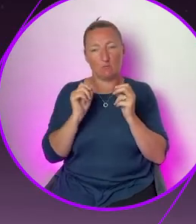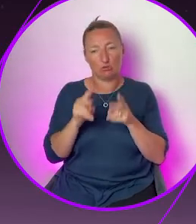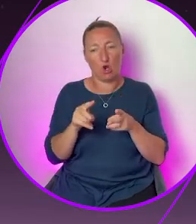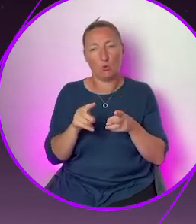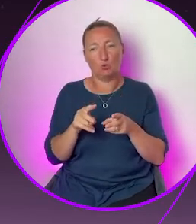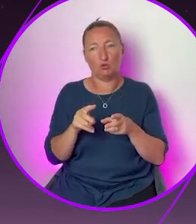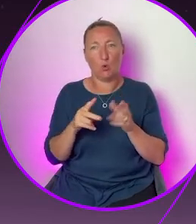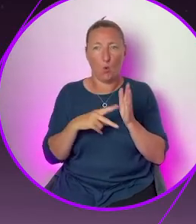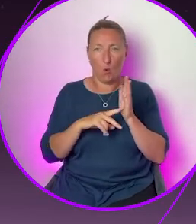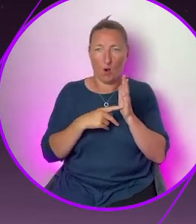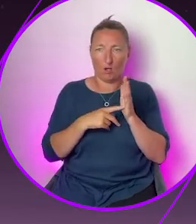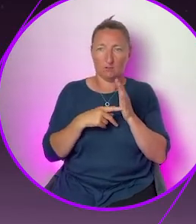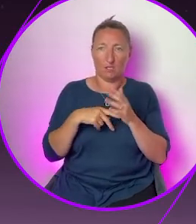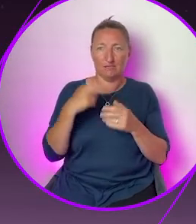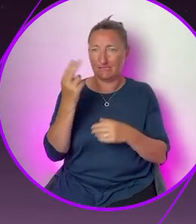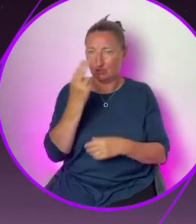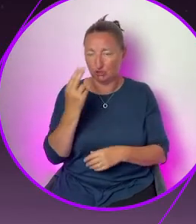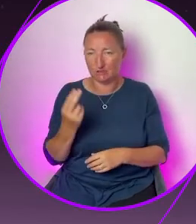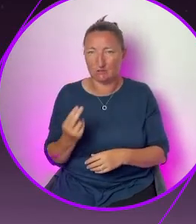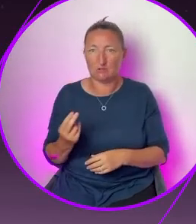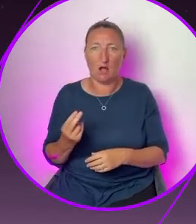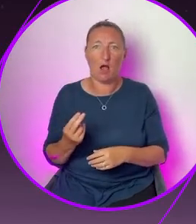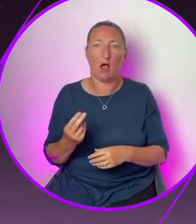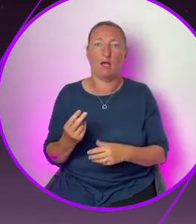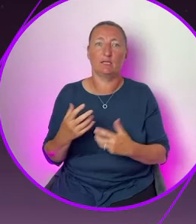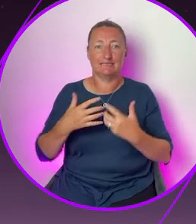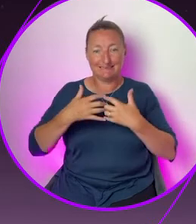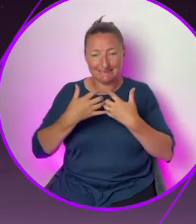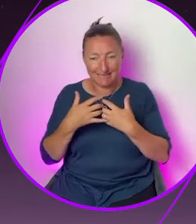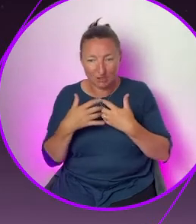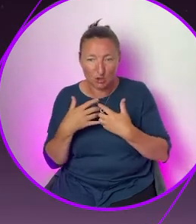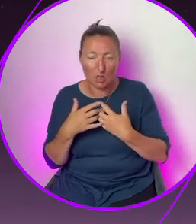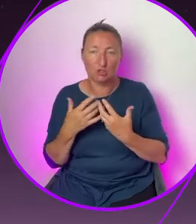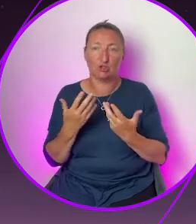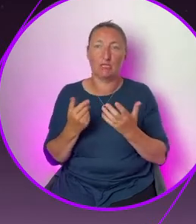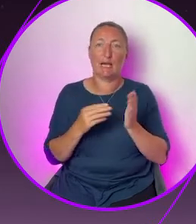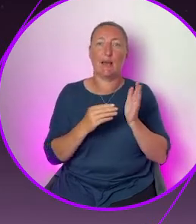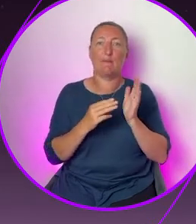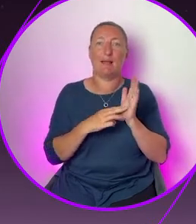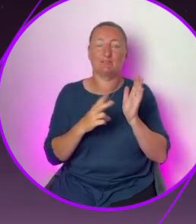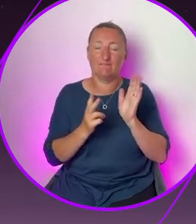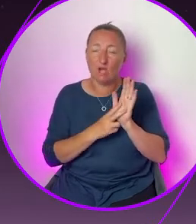organizational design in the context of like highly technologized condition of the metaverse?